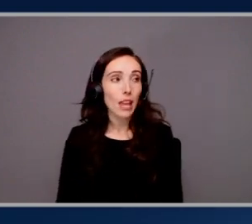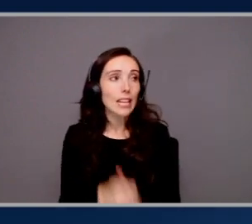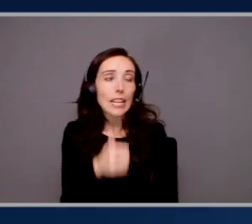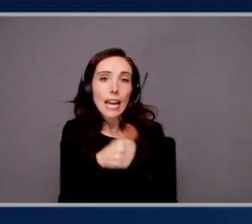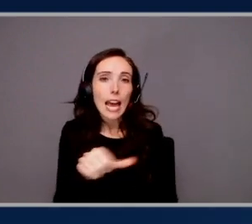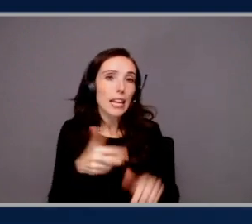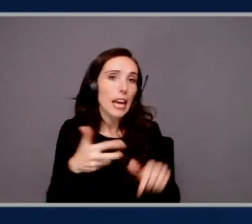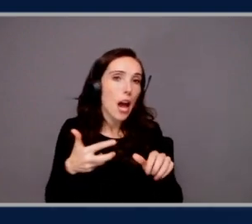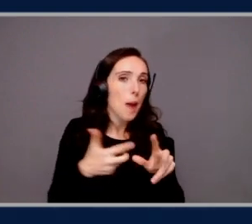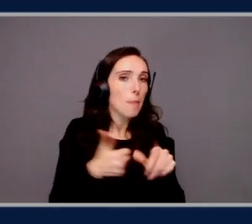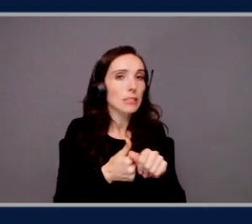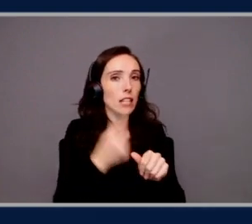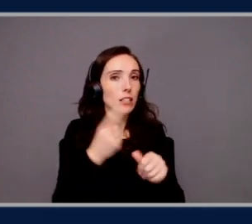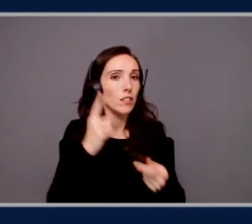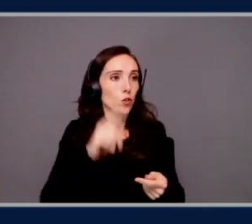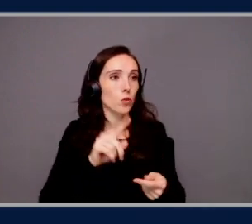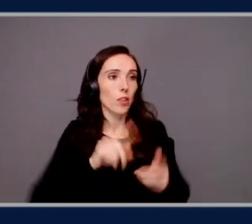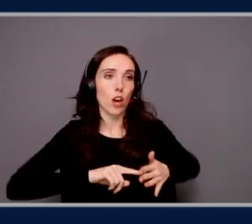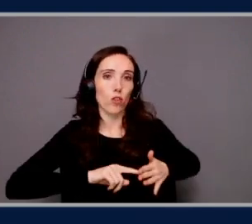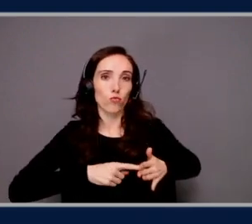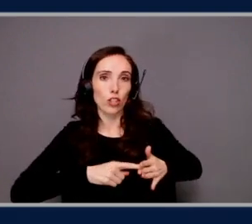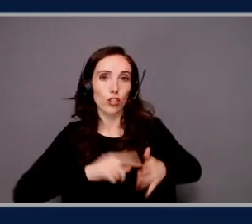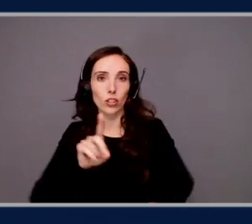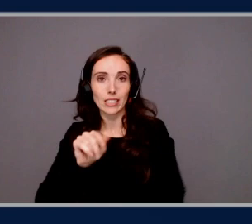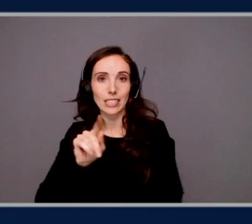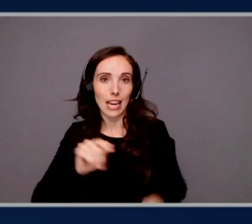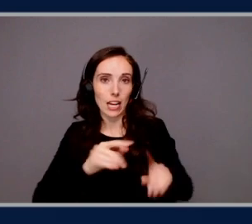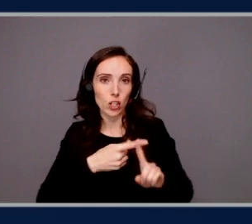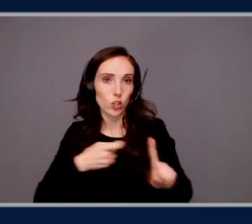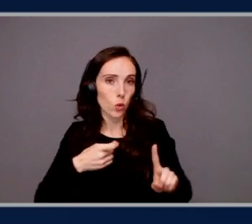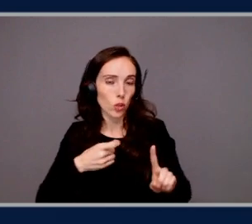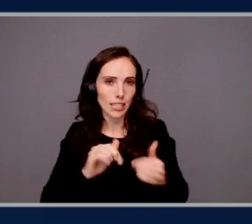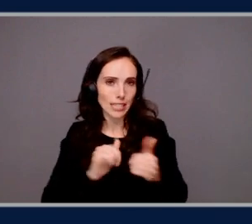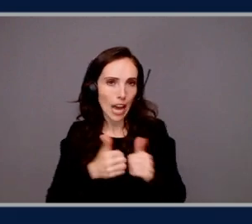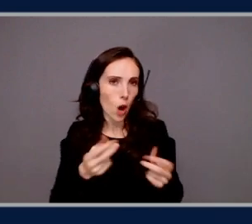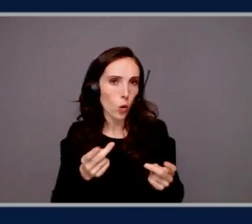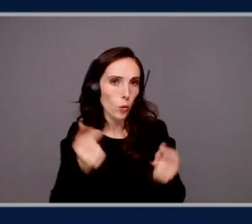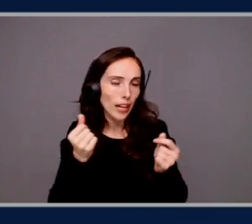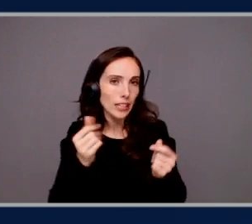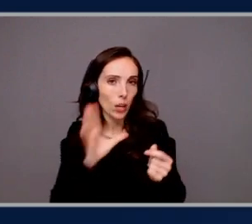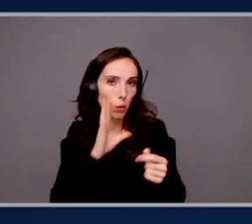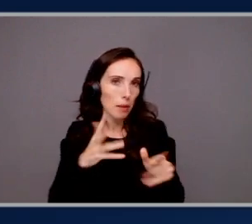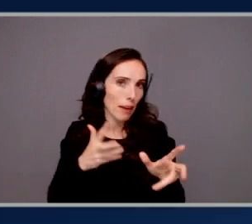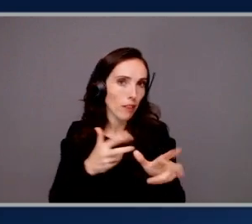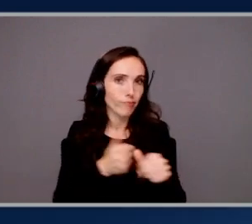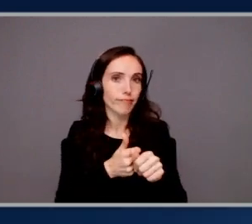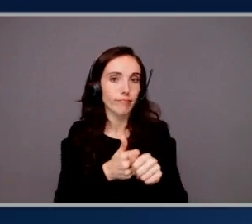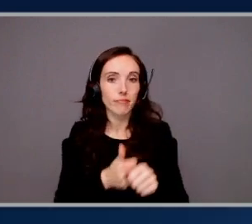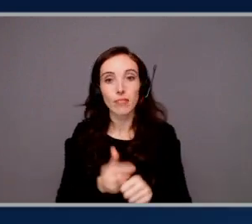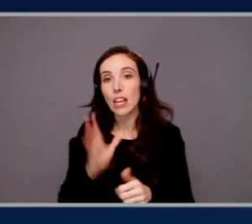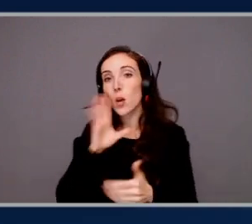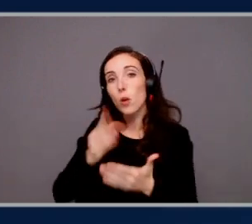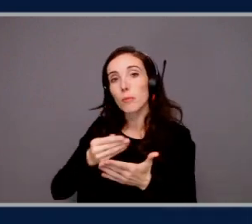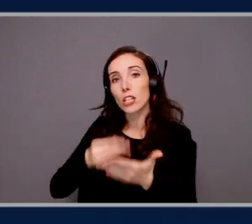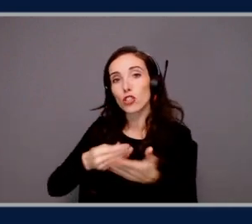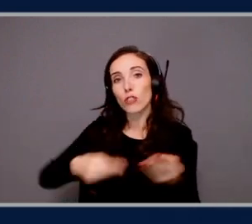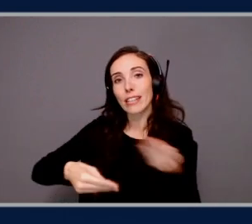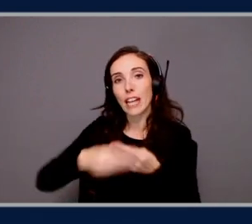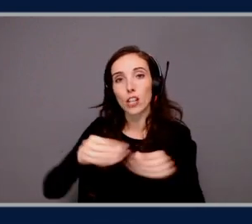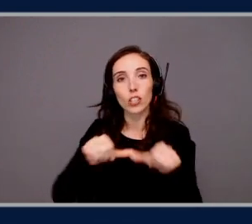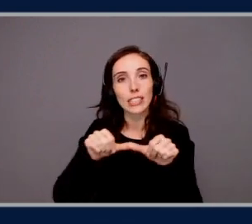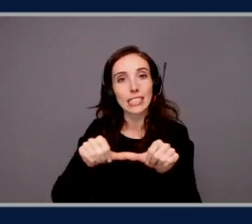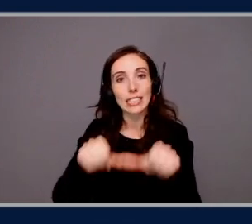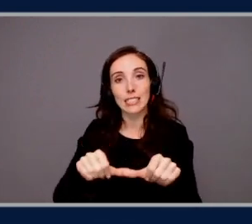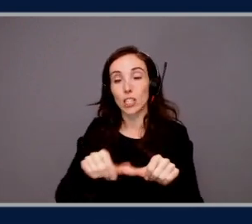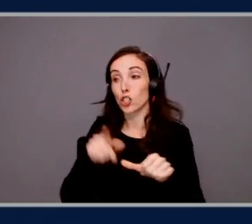data sources, how quickly are they reflected? It's not. It's a transactionally consistent store. So the moment you